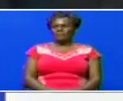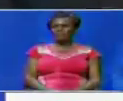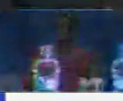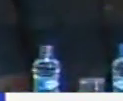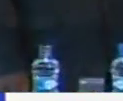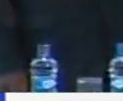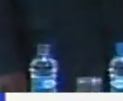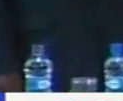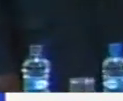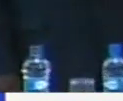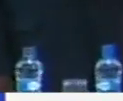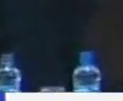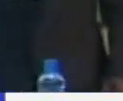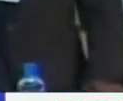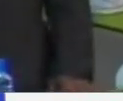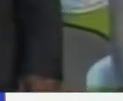Yeah. Okay, here